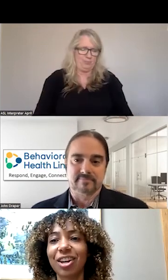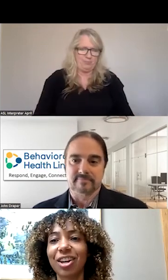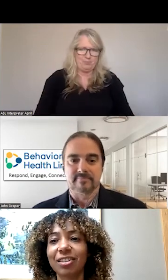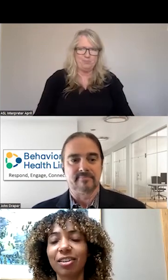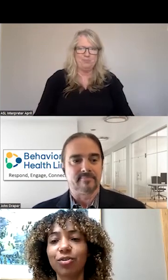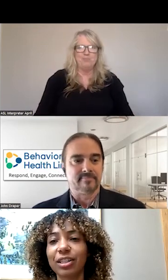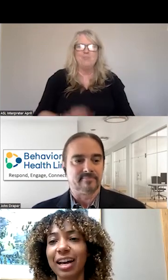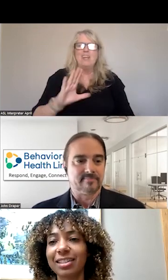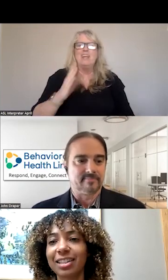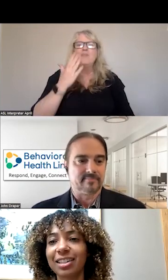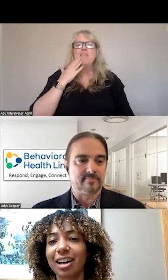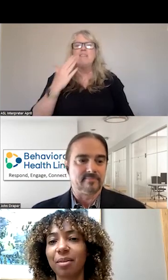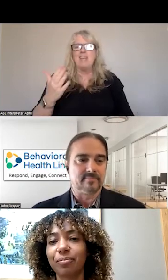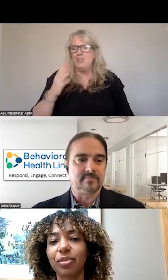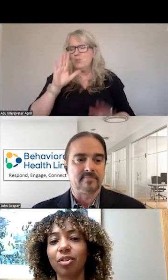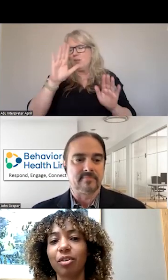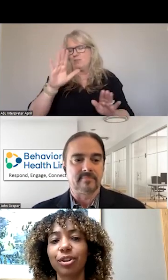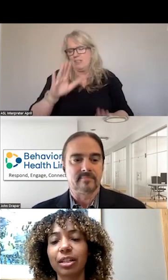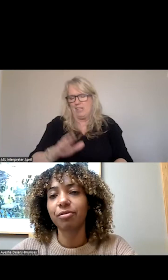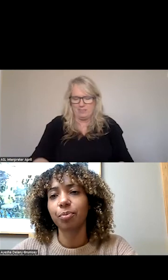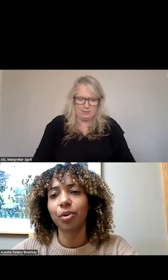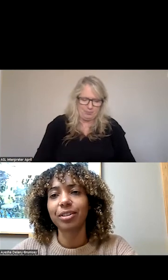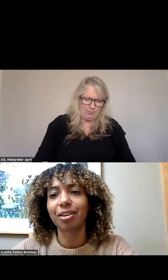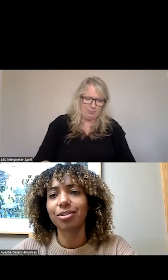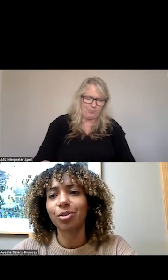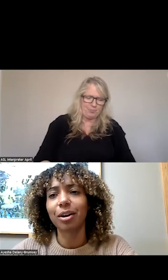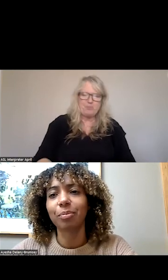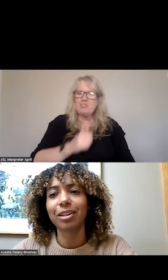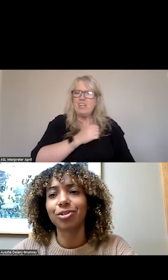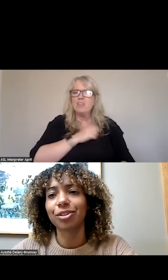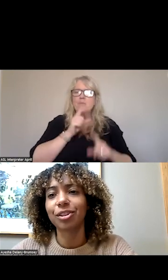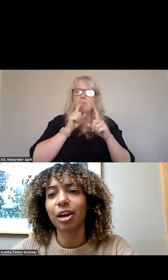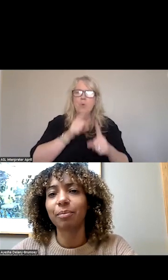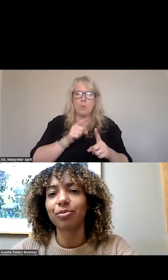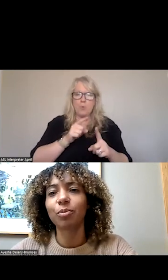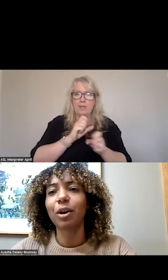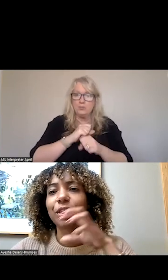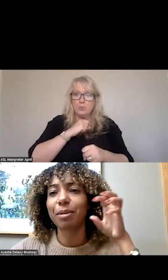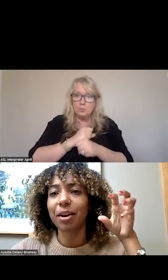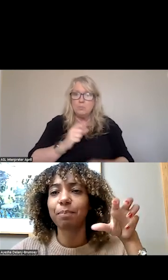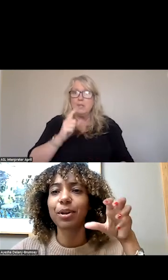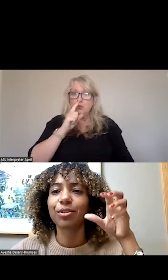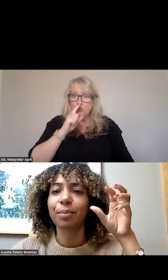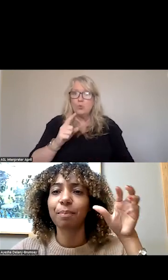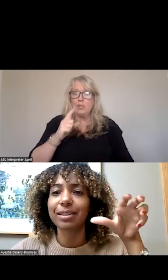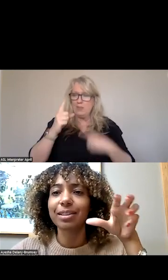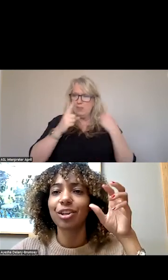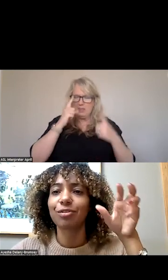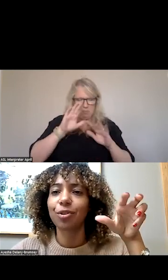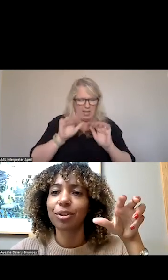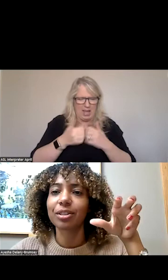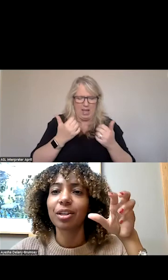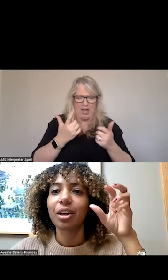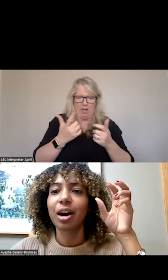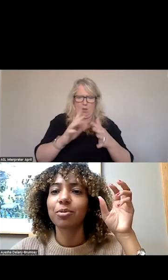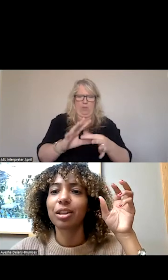Thank you, John. That was fantastic. I really love your point also about making sure that about thinking about how to build the messaging